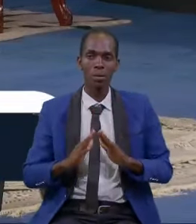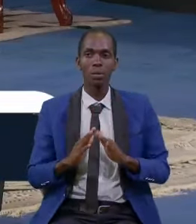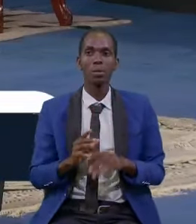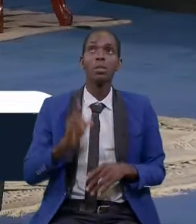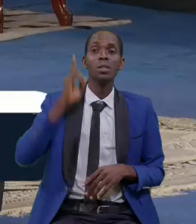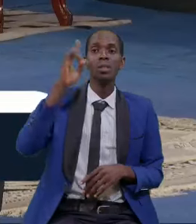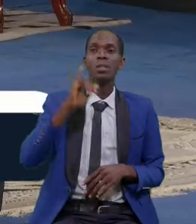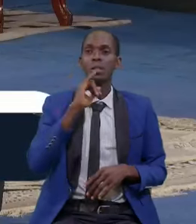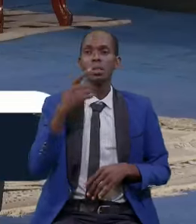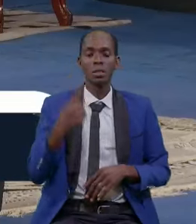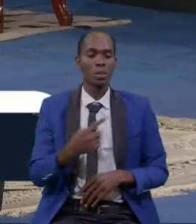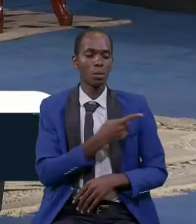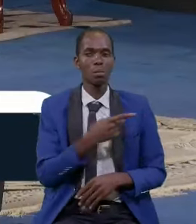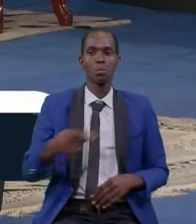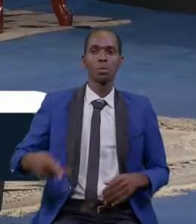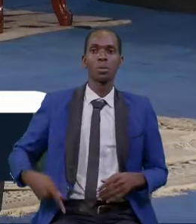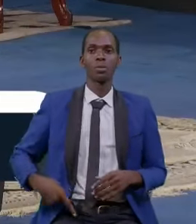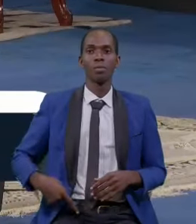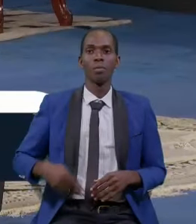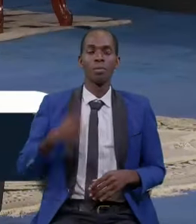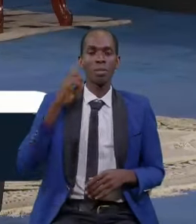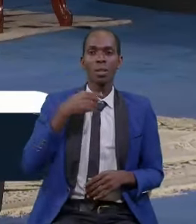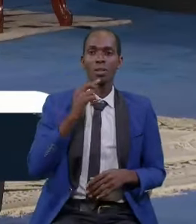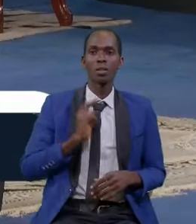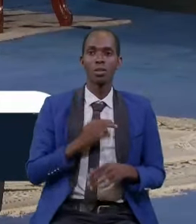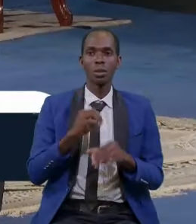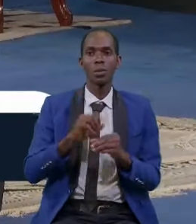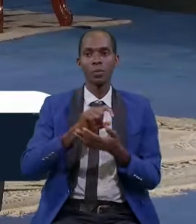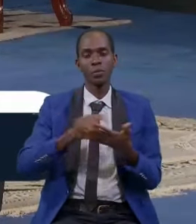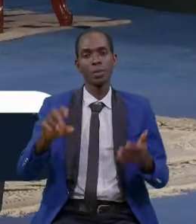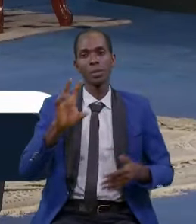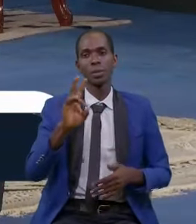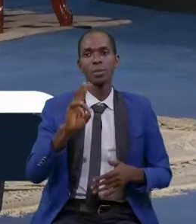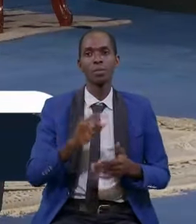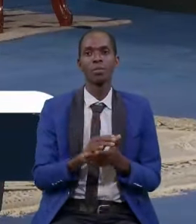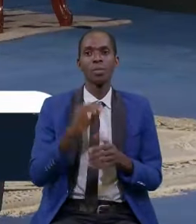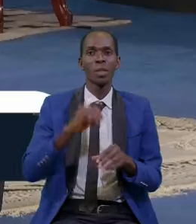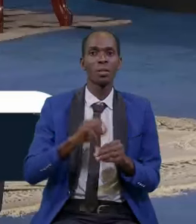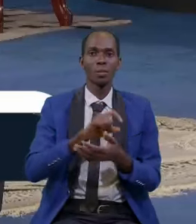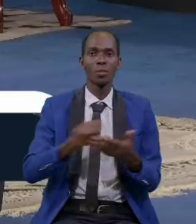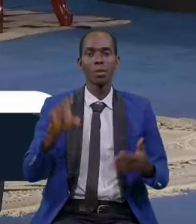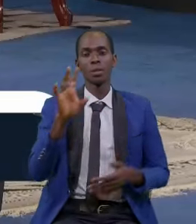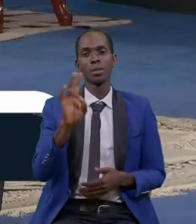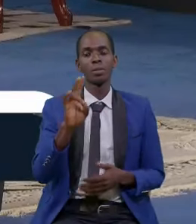He is the prince. Tells us in verse 7. In verse 7, of the increase of